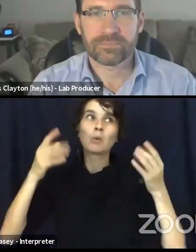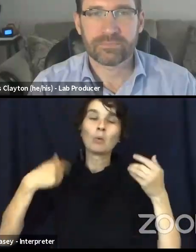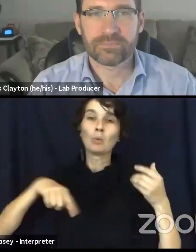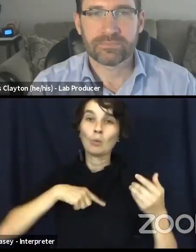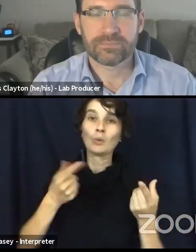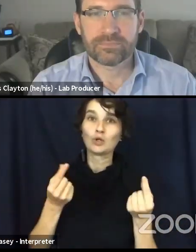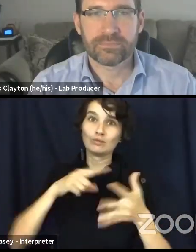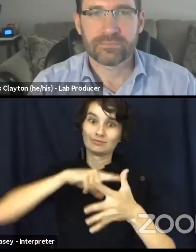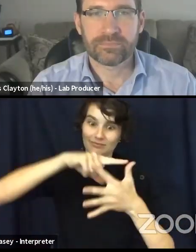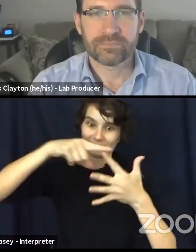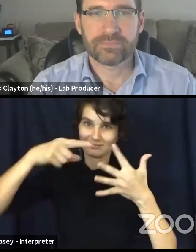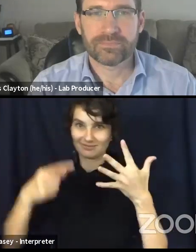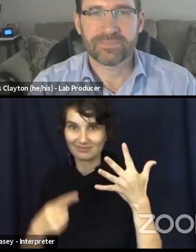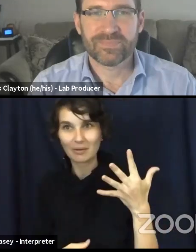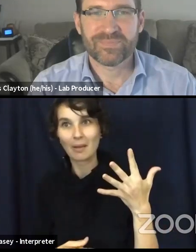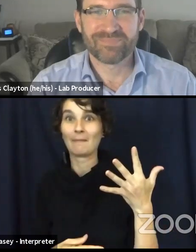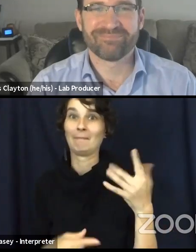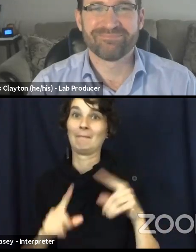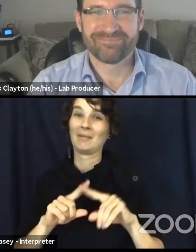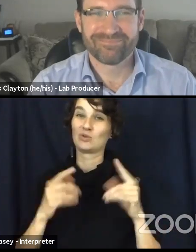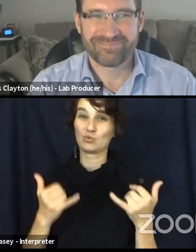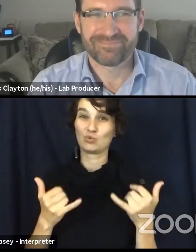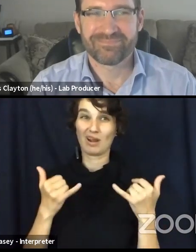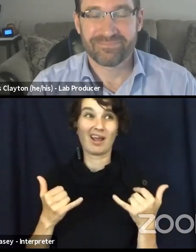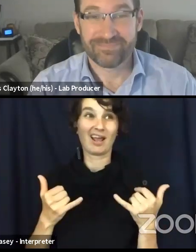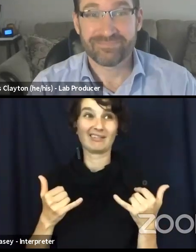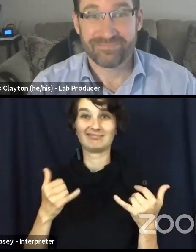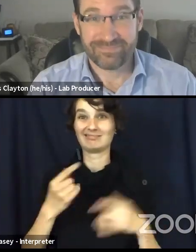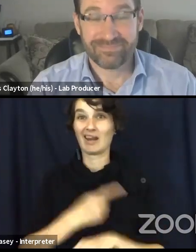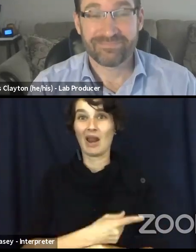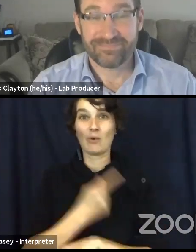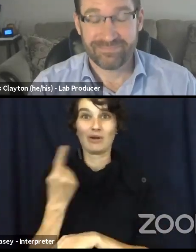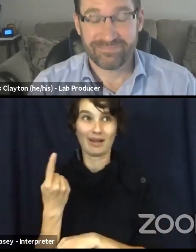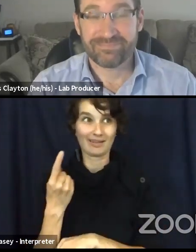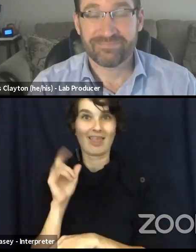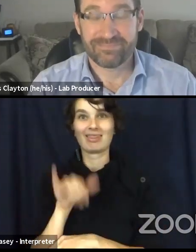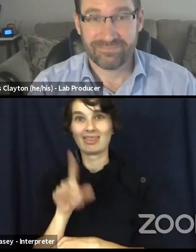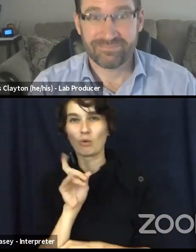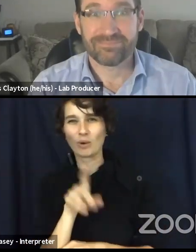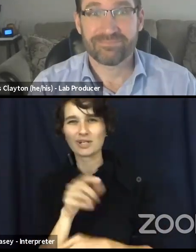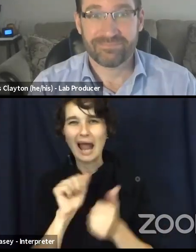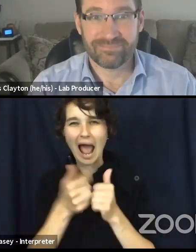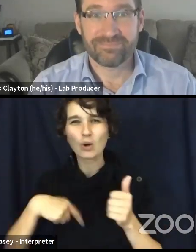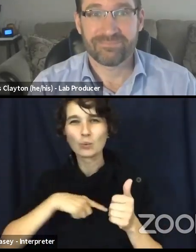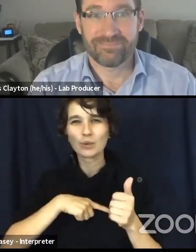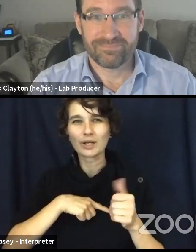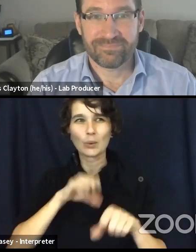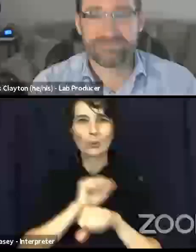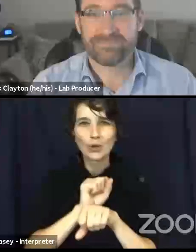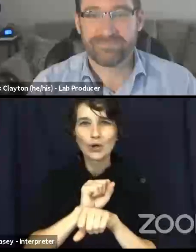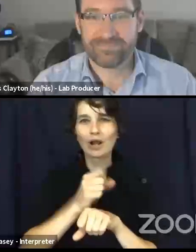it's a little more relevant today, asking the question, how do we work distributed?